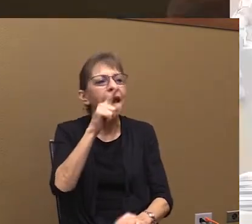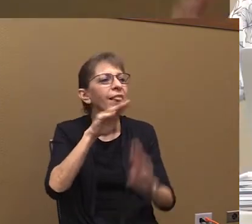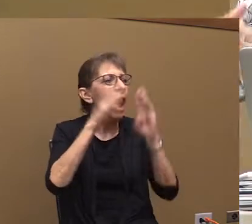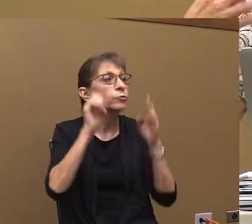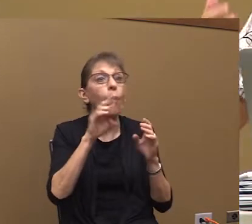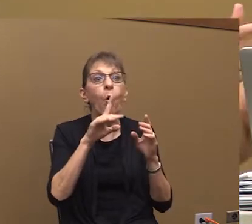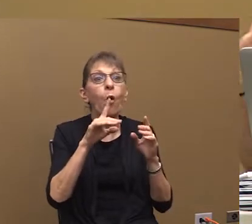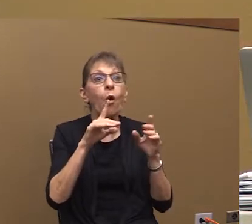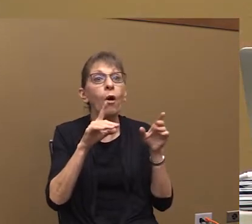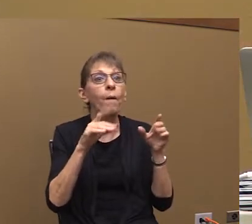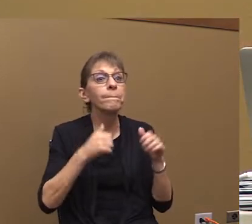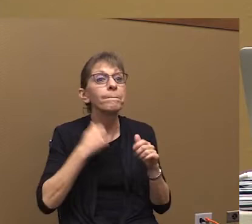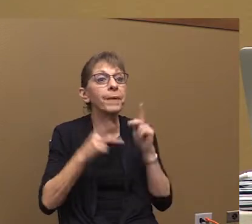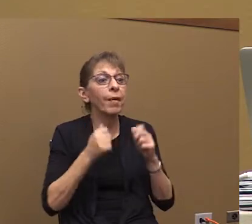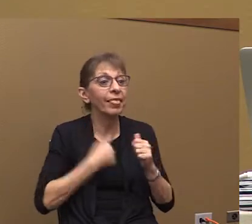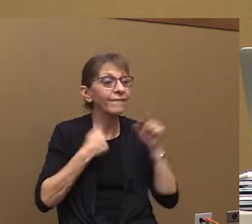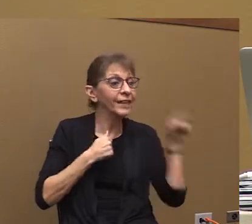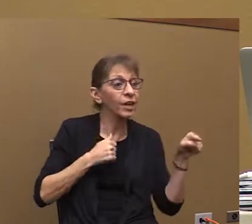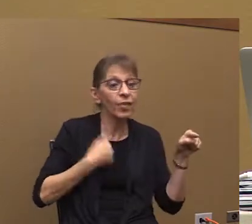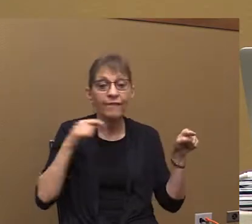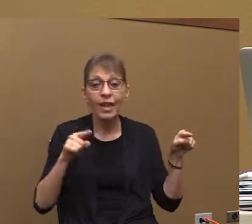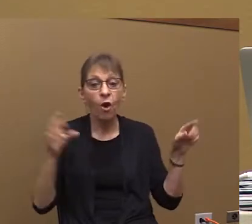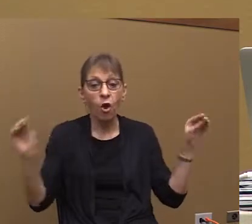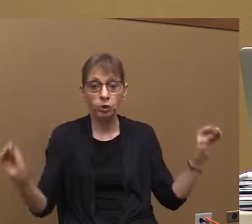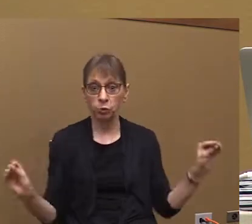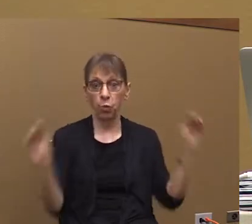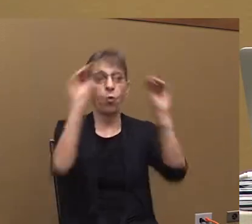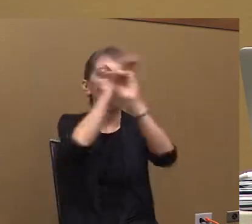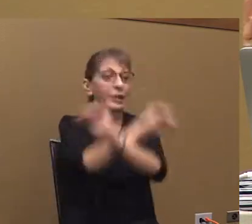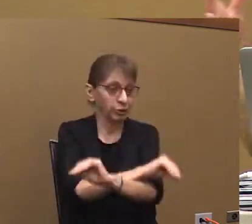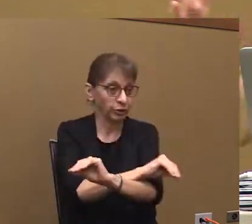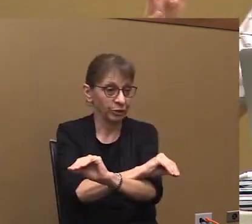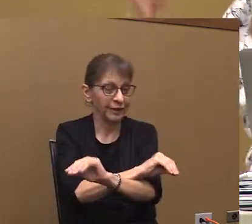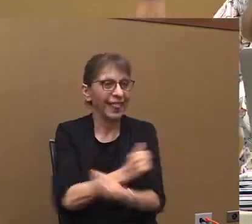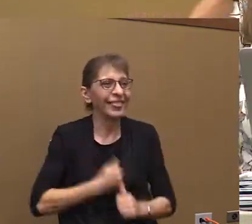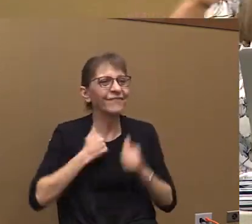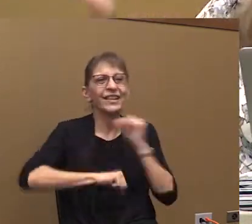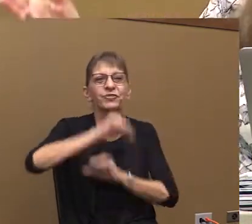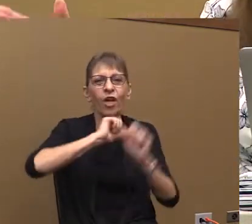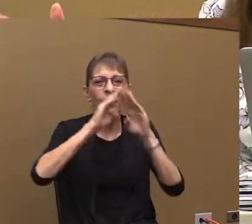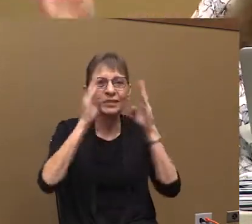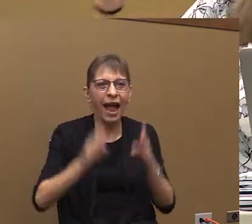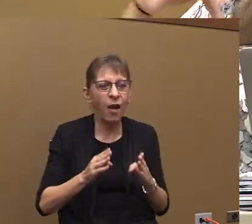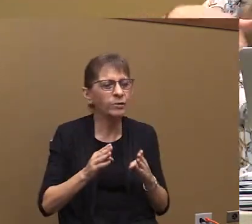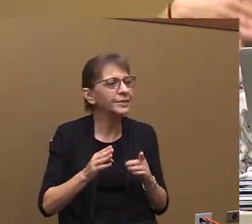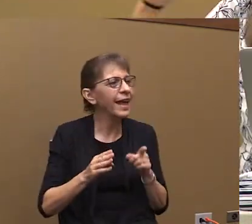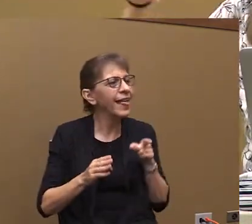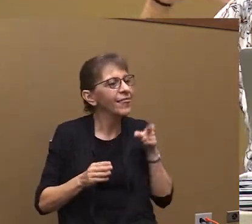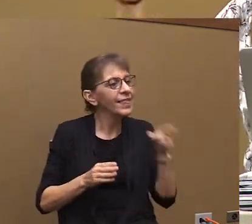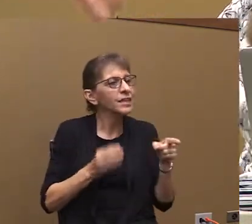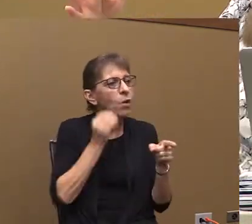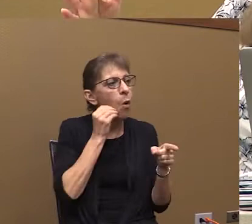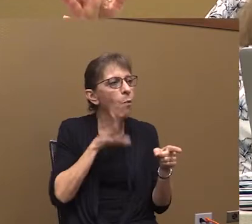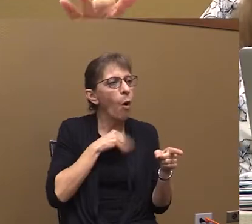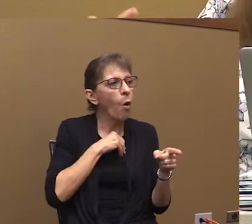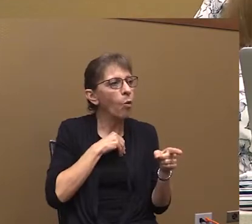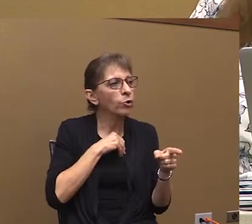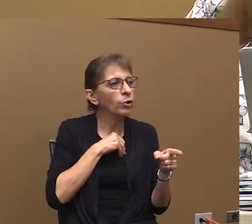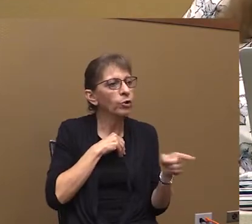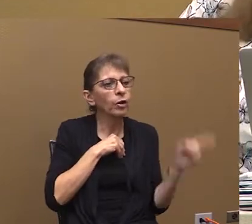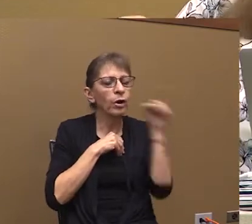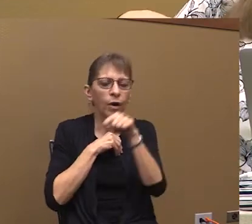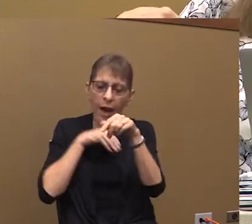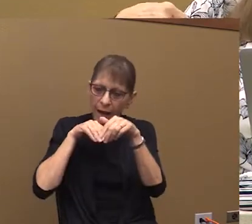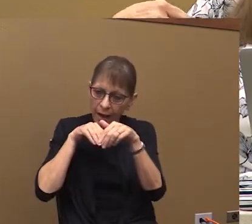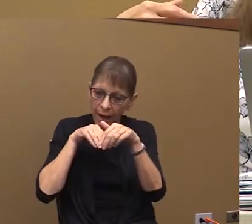those shows where they're doing remodeling, or they switched houses, or whatever it is,